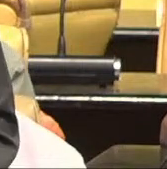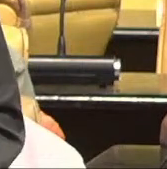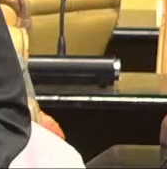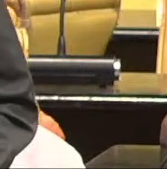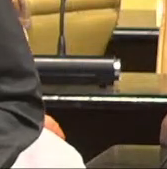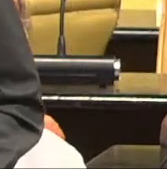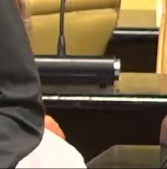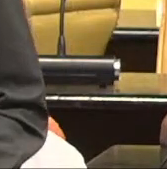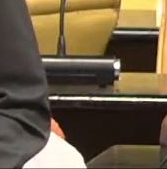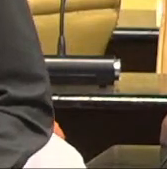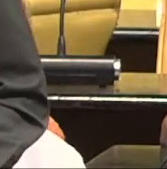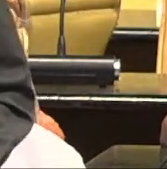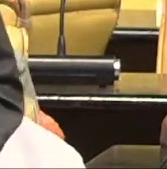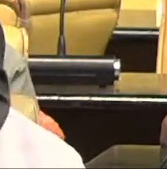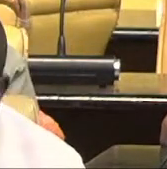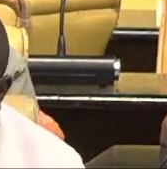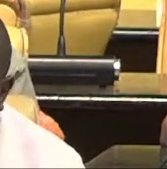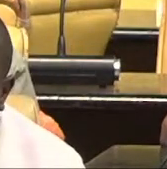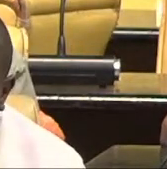importance?